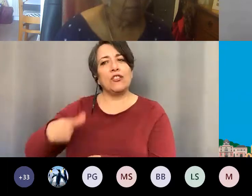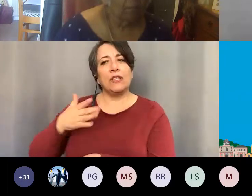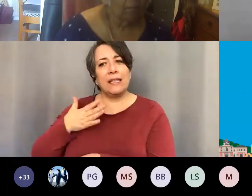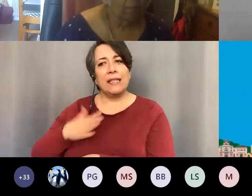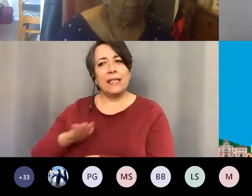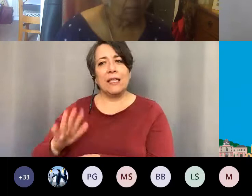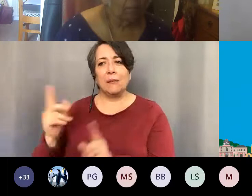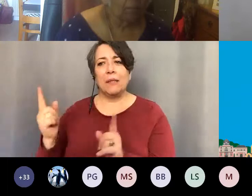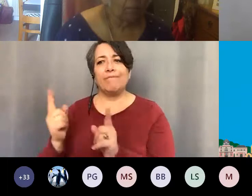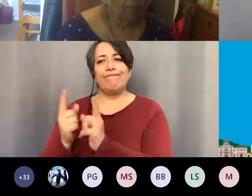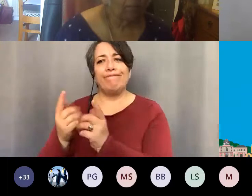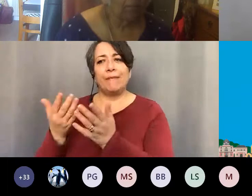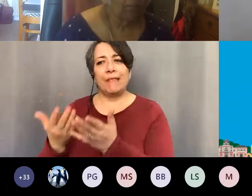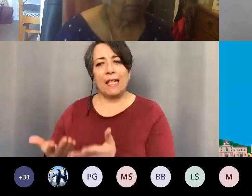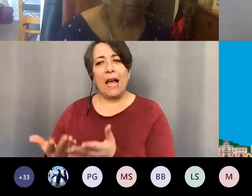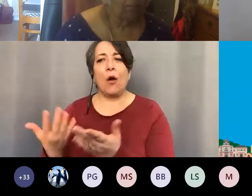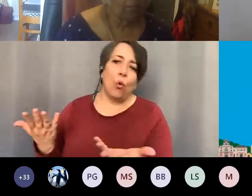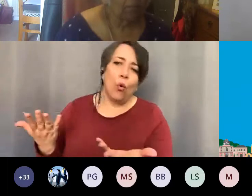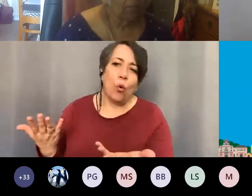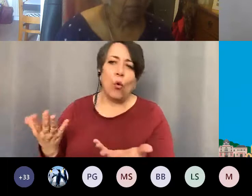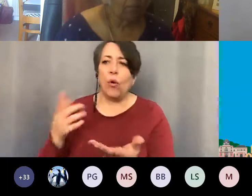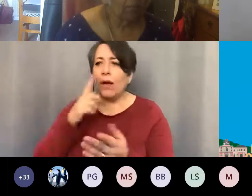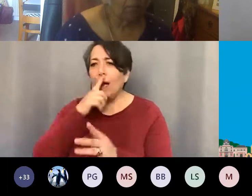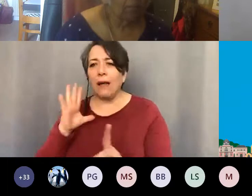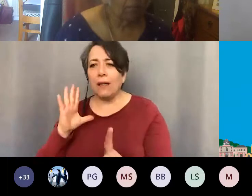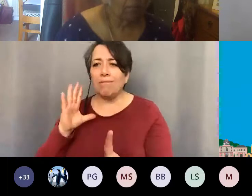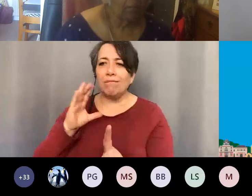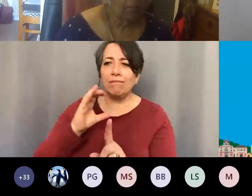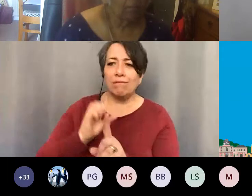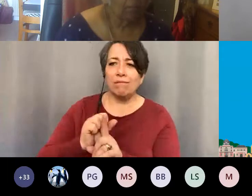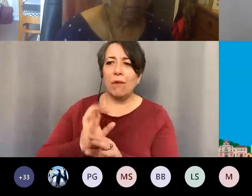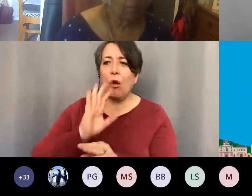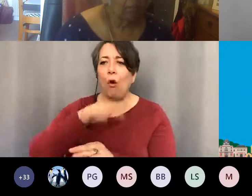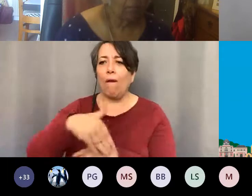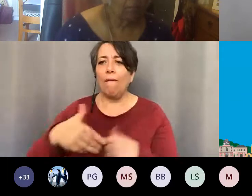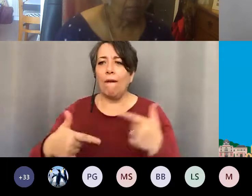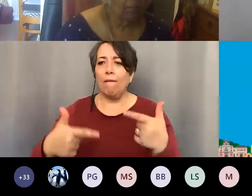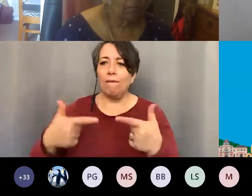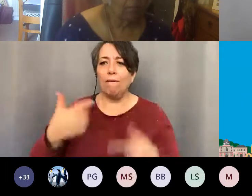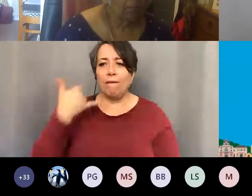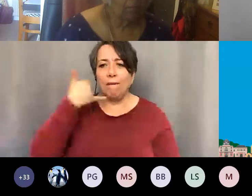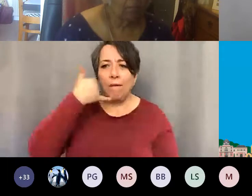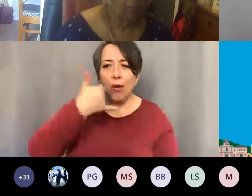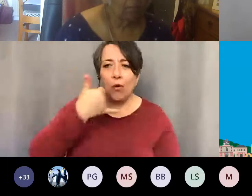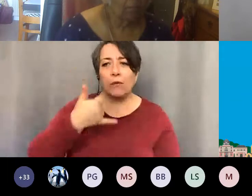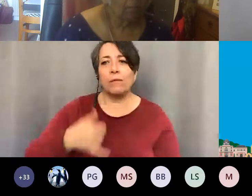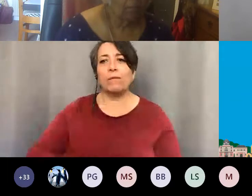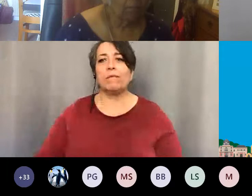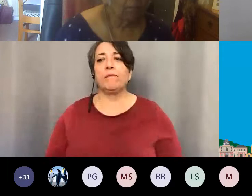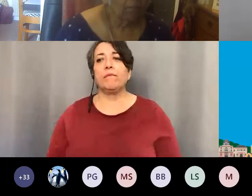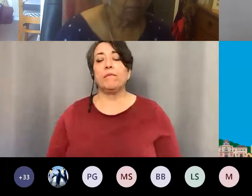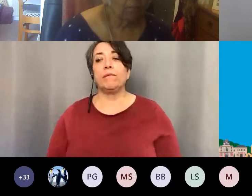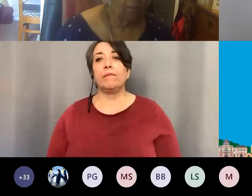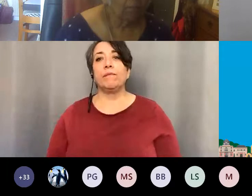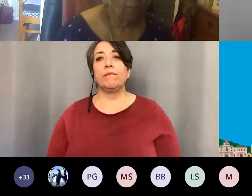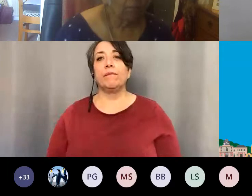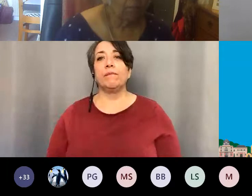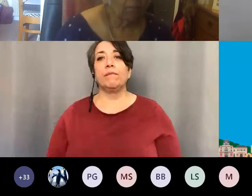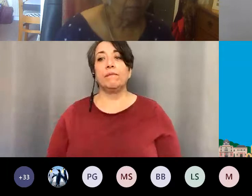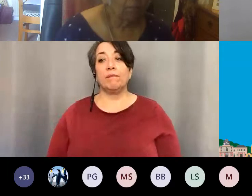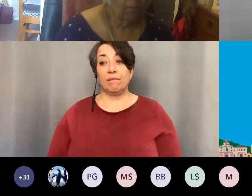have a diagnostic? Do I need to see them face to face via video or via telephone? That's actually been proven over the